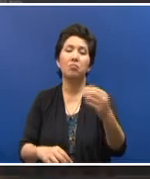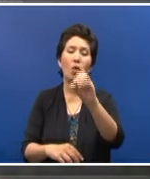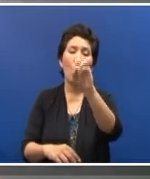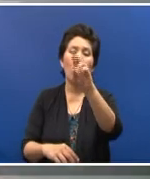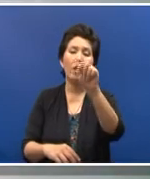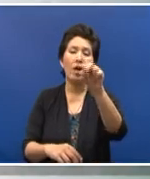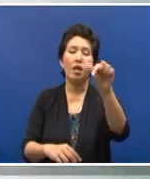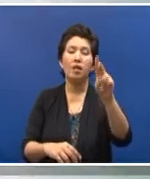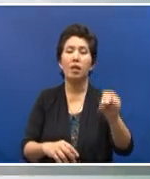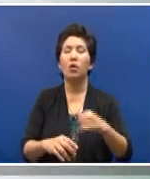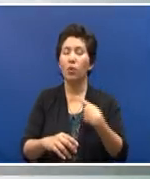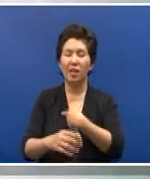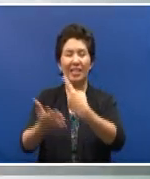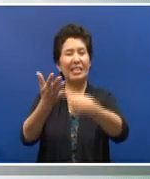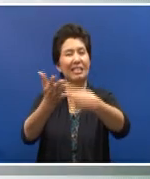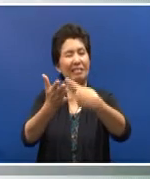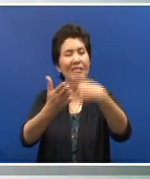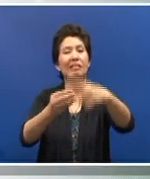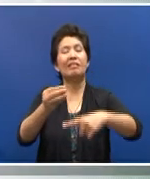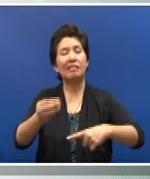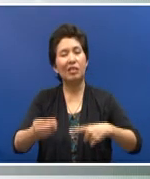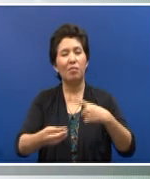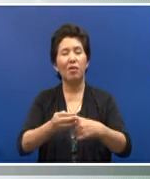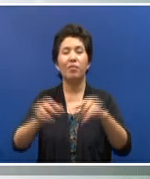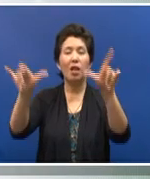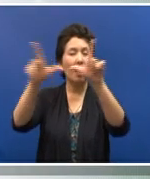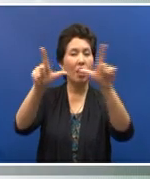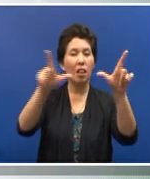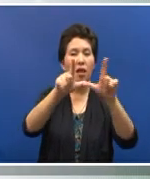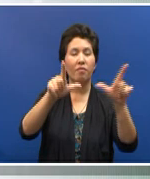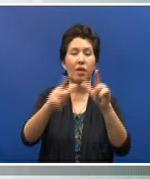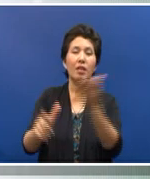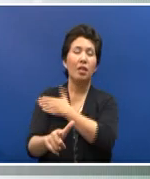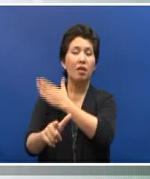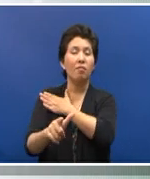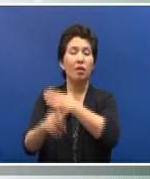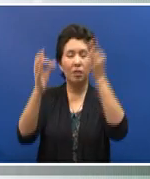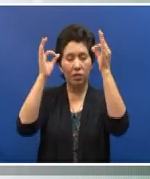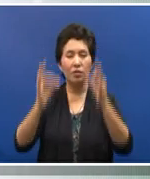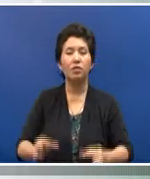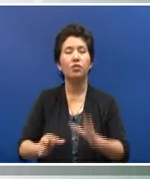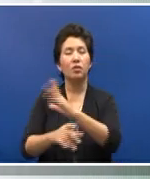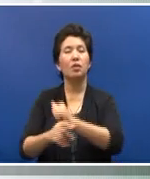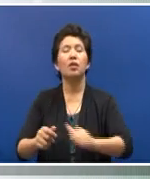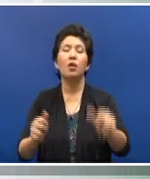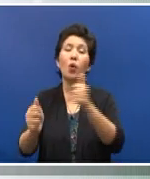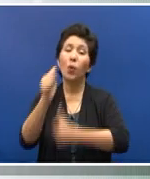Okay, and we have discussed as well about the levels of labor division, okay,